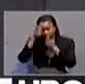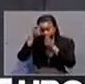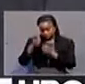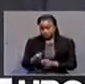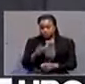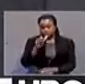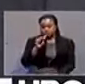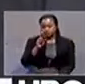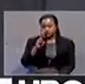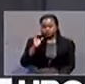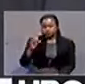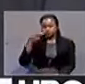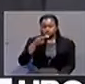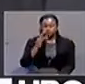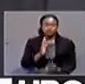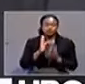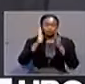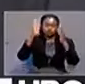Archbishop Luanga.